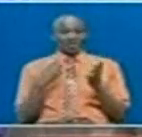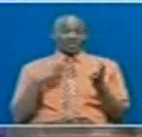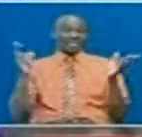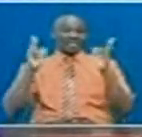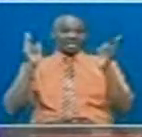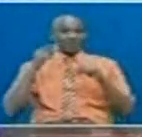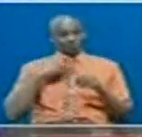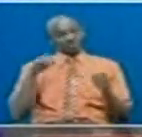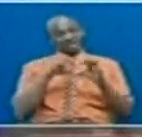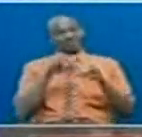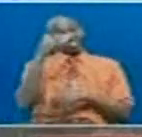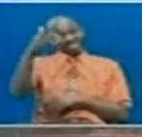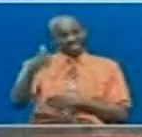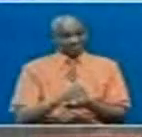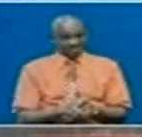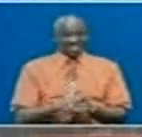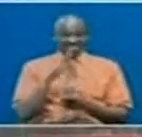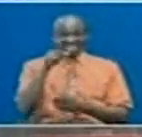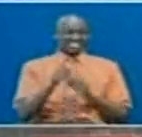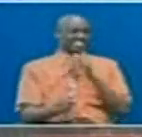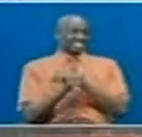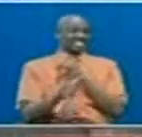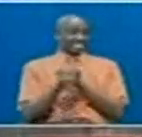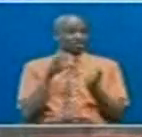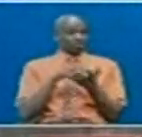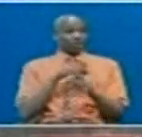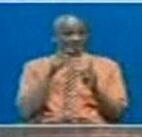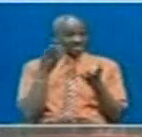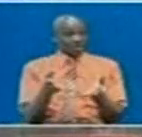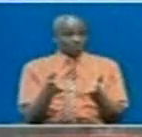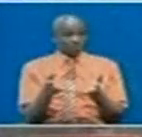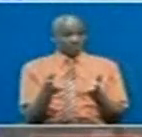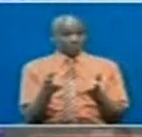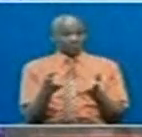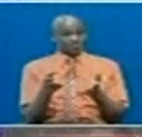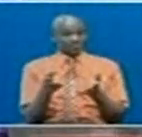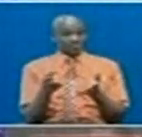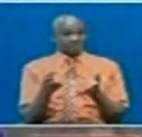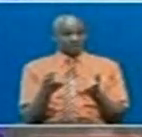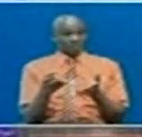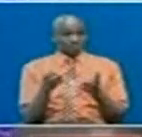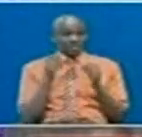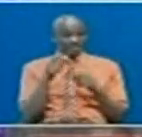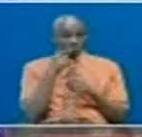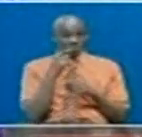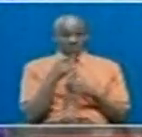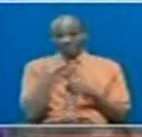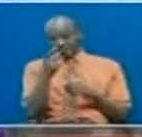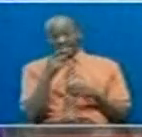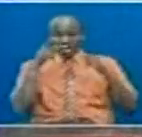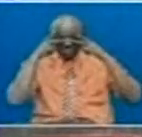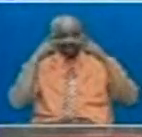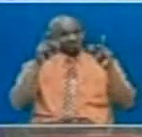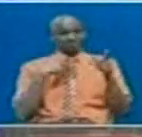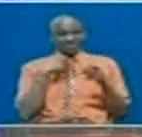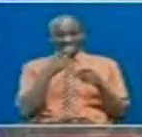the consequences. And that is a very dangerous situation. But to begin with, because as I'm saying, I'm not persuaded that he's there, Al-Shabaab. You're not?